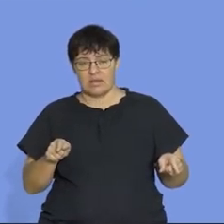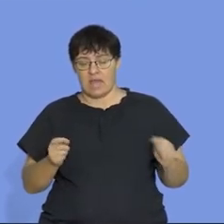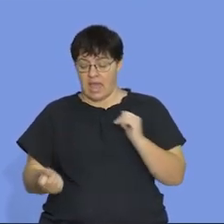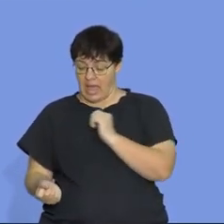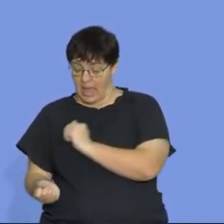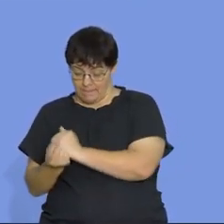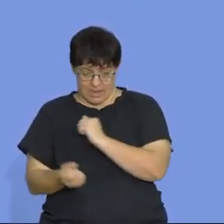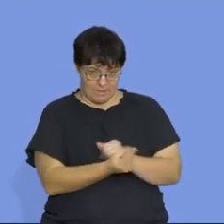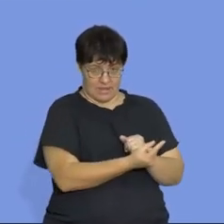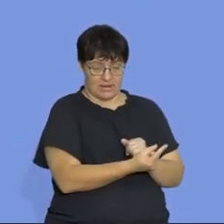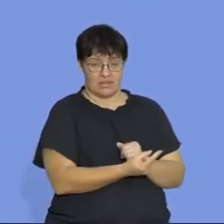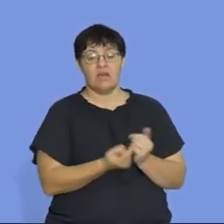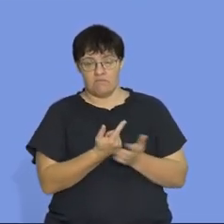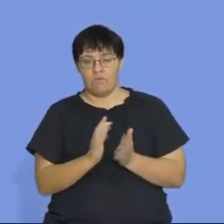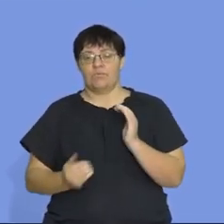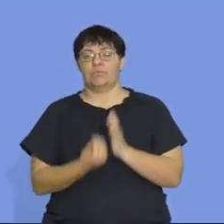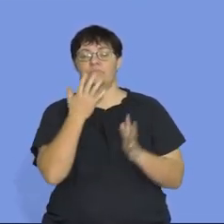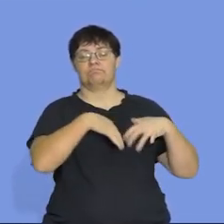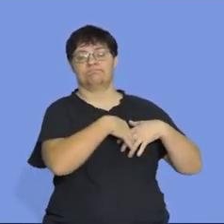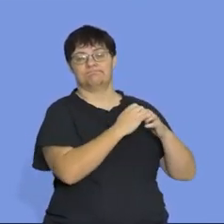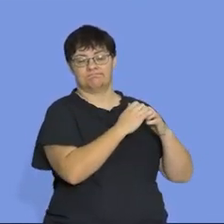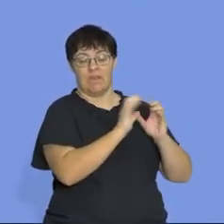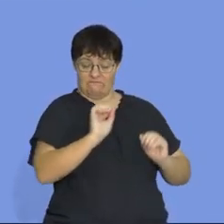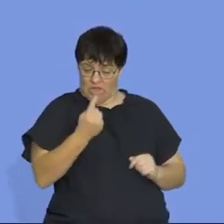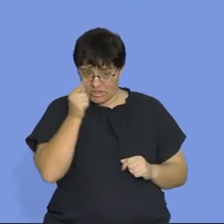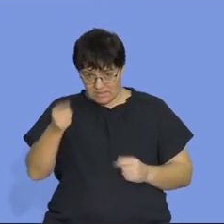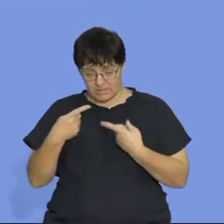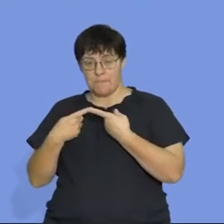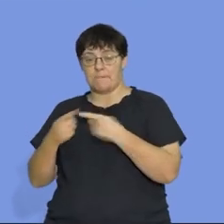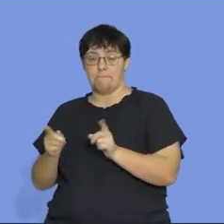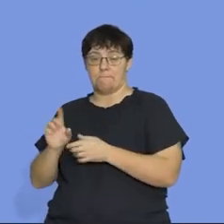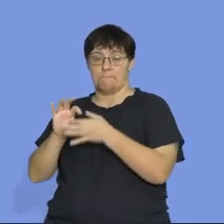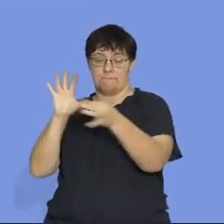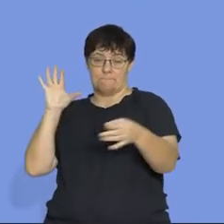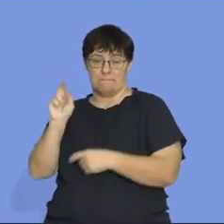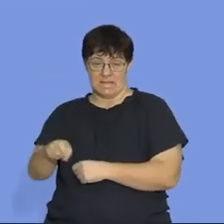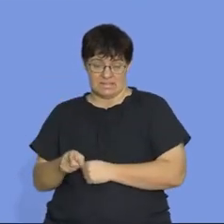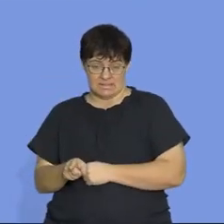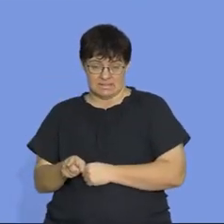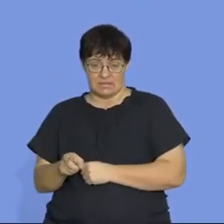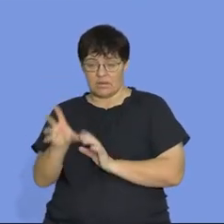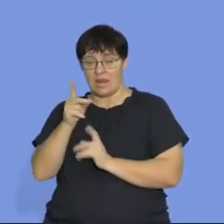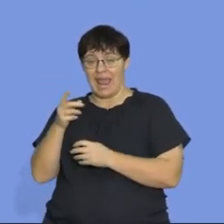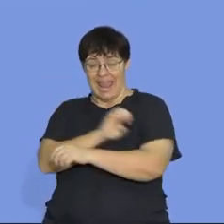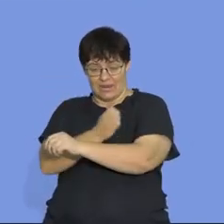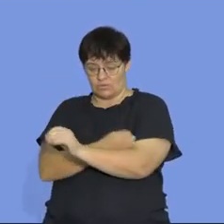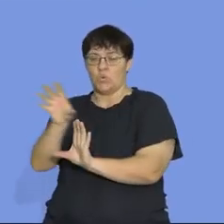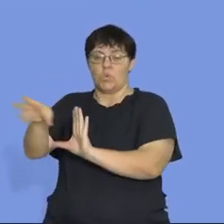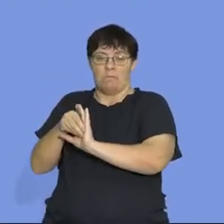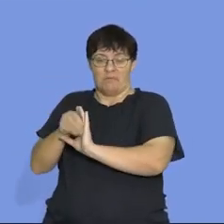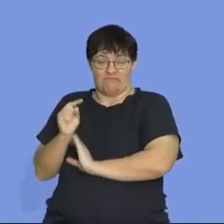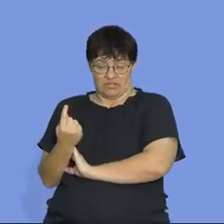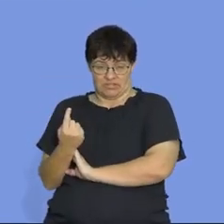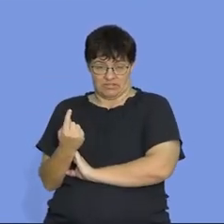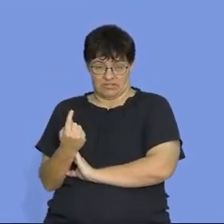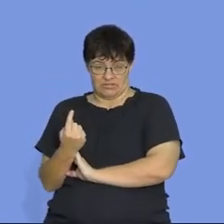For us to form new substances, bonds must be broken. So in bond breaking, there is absorption of energy. Okay, so energy